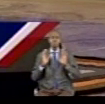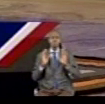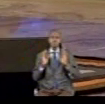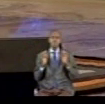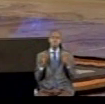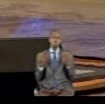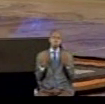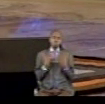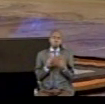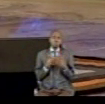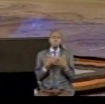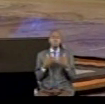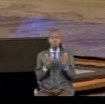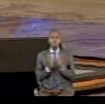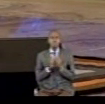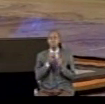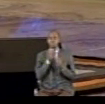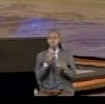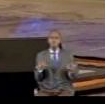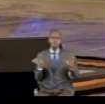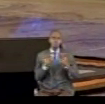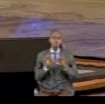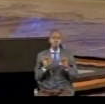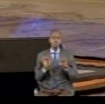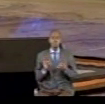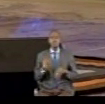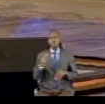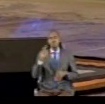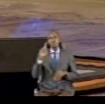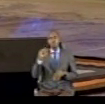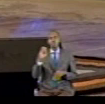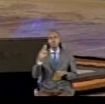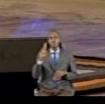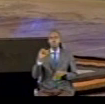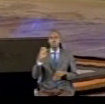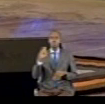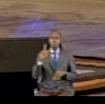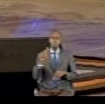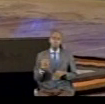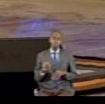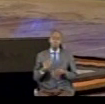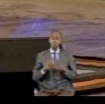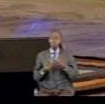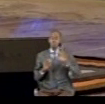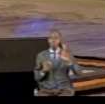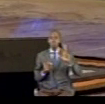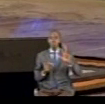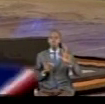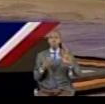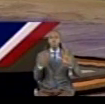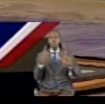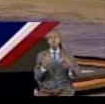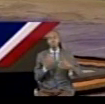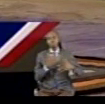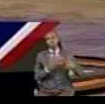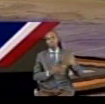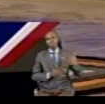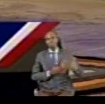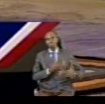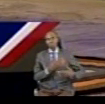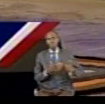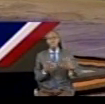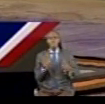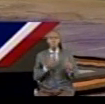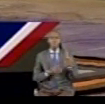unnecessary torment. Number three, the compassionate people with